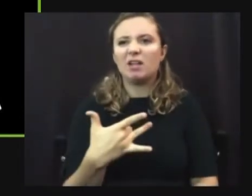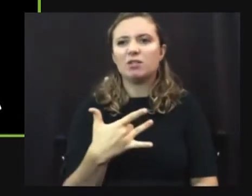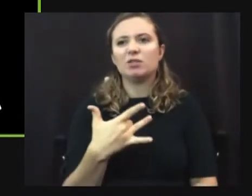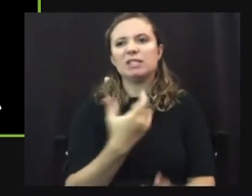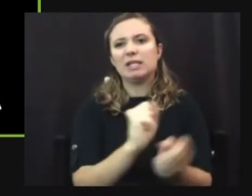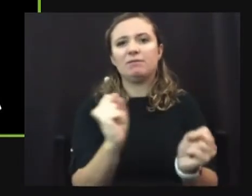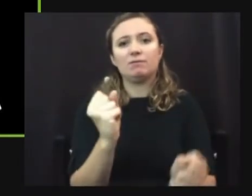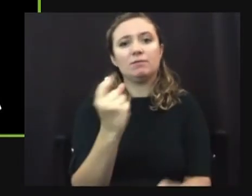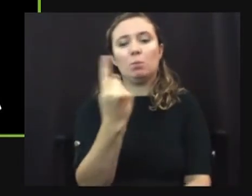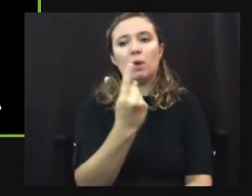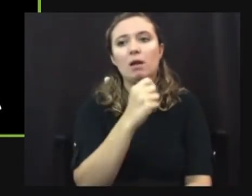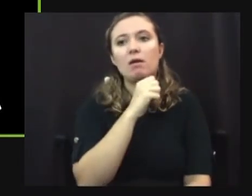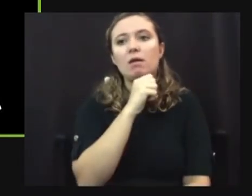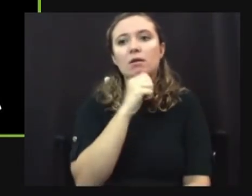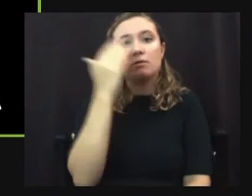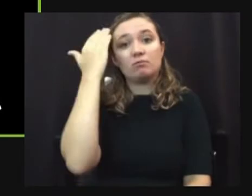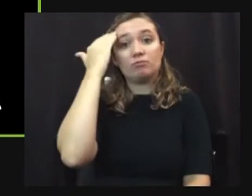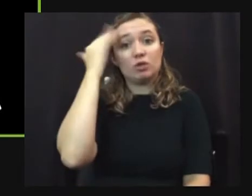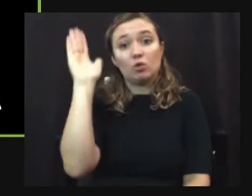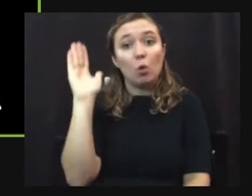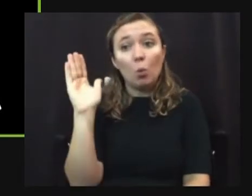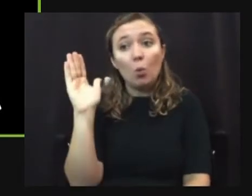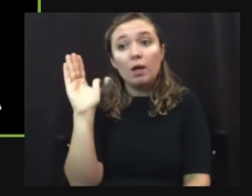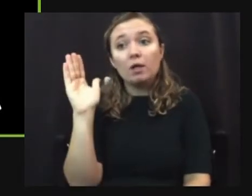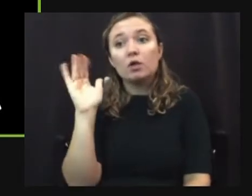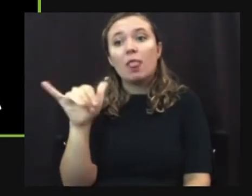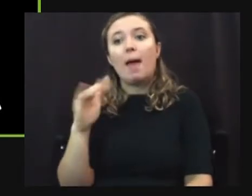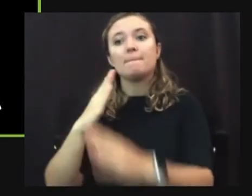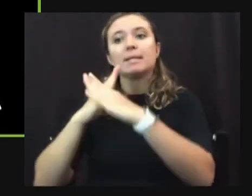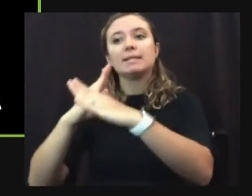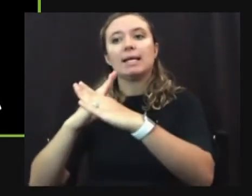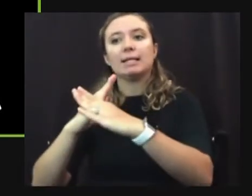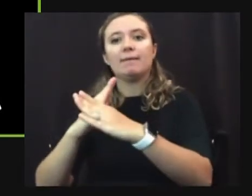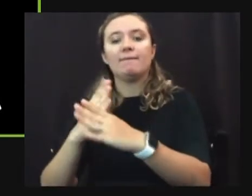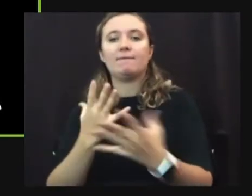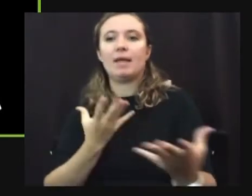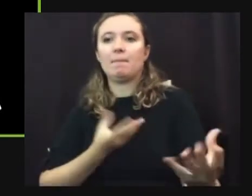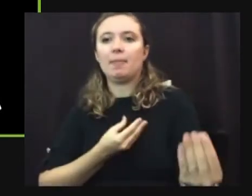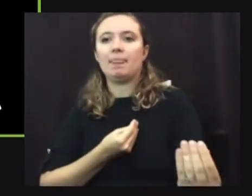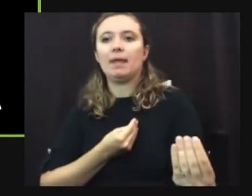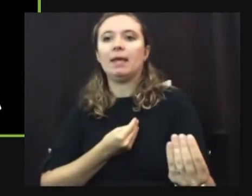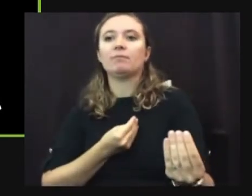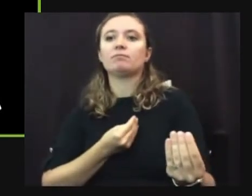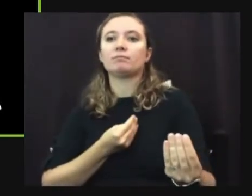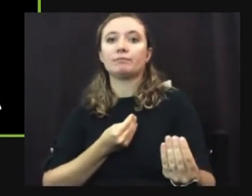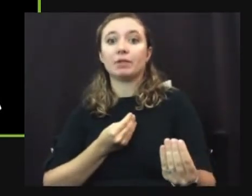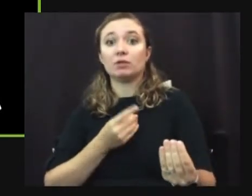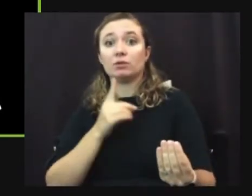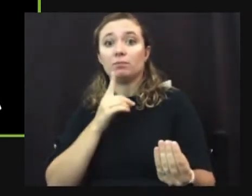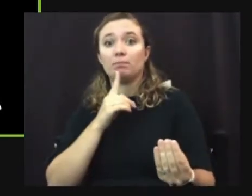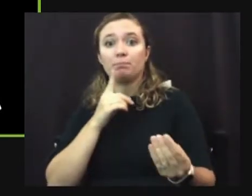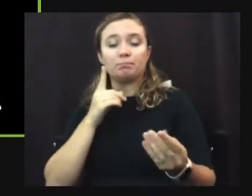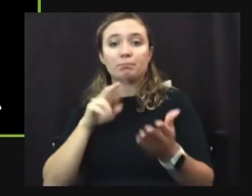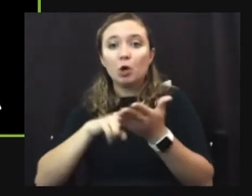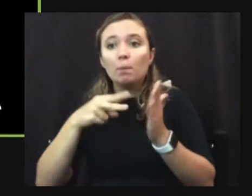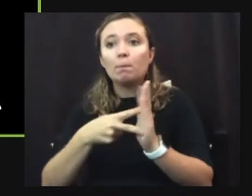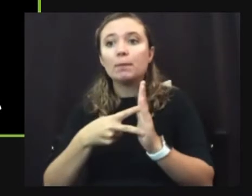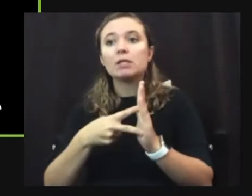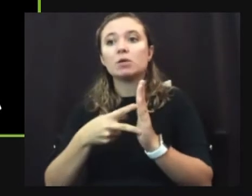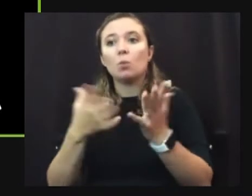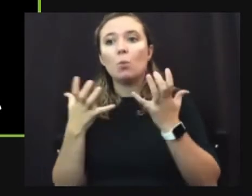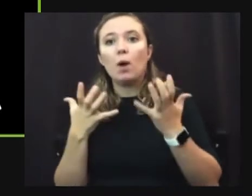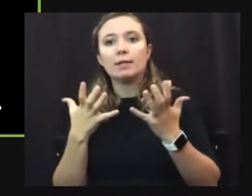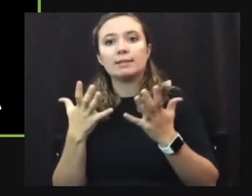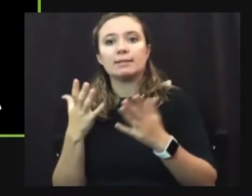Right. So with this protective empathy, you are